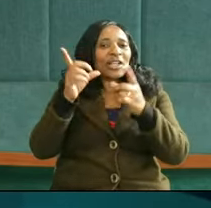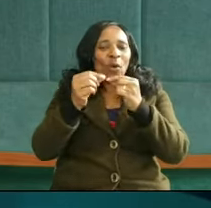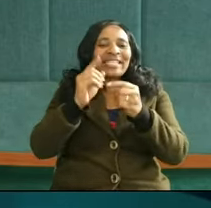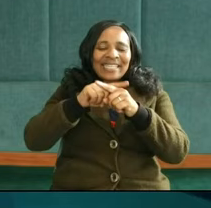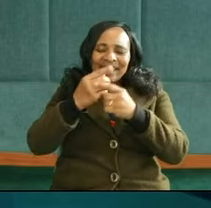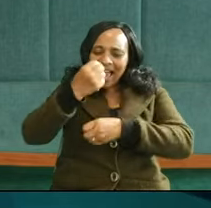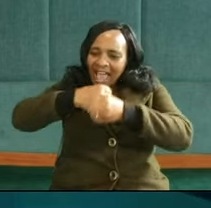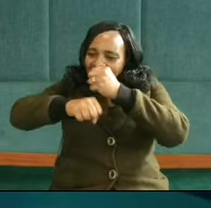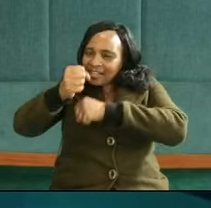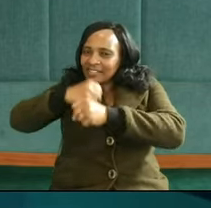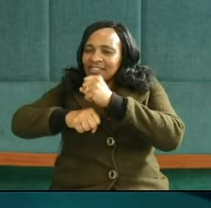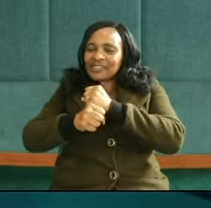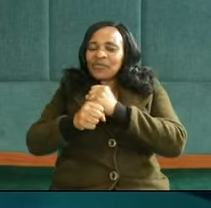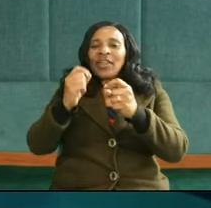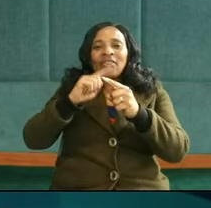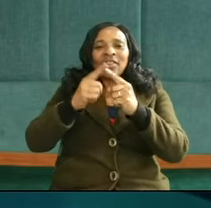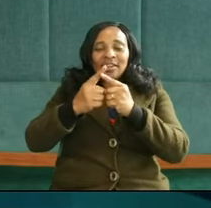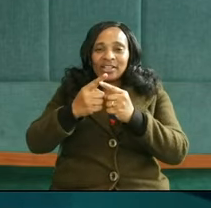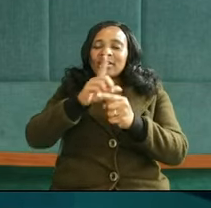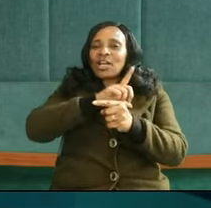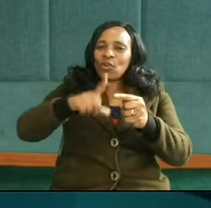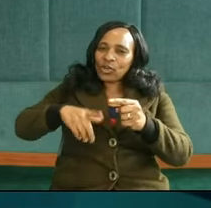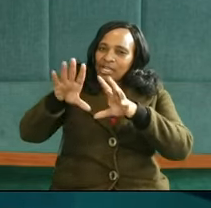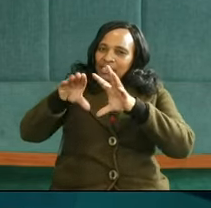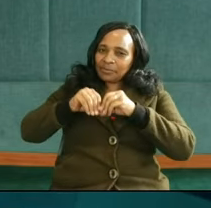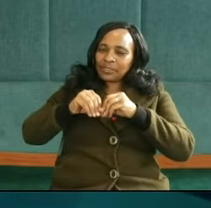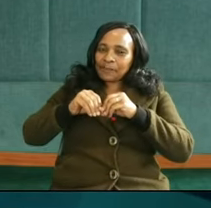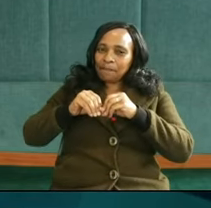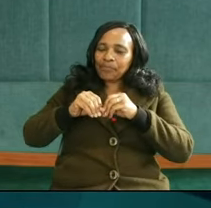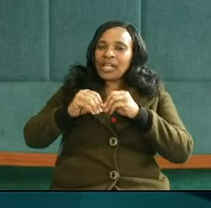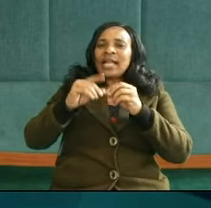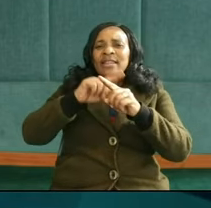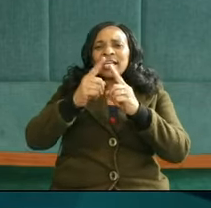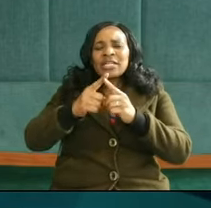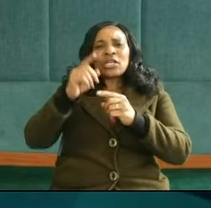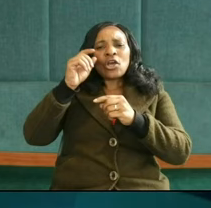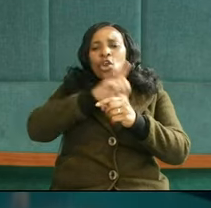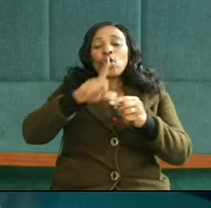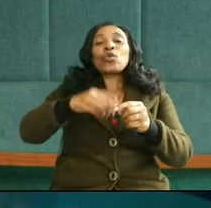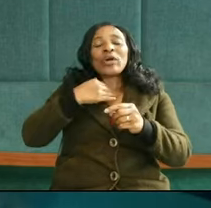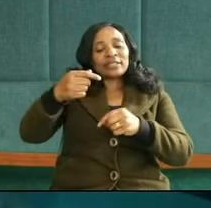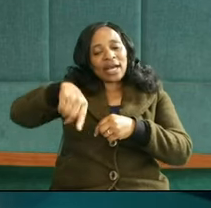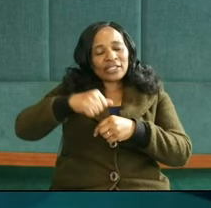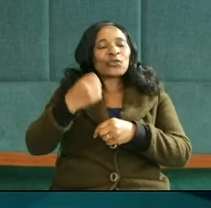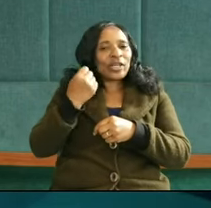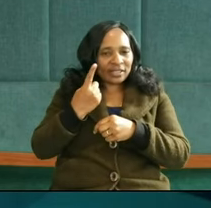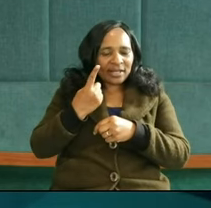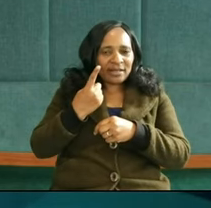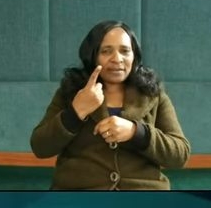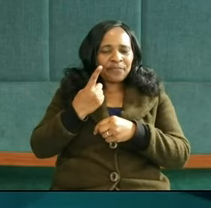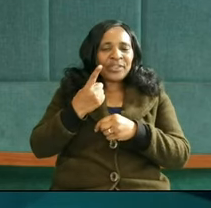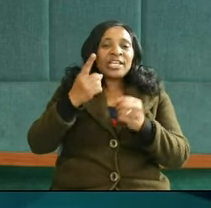that faith is developed. But to develop that faith, one requires to understand. Jesus, in the